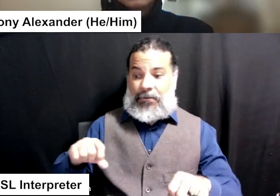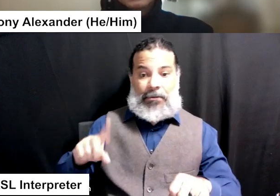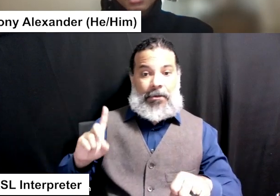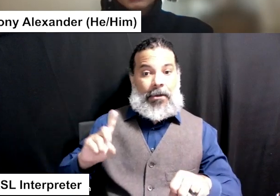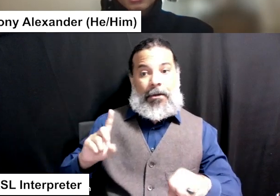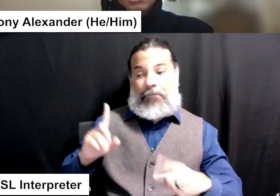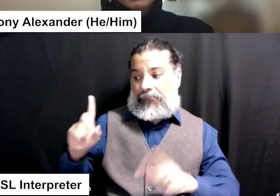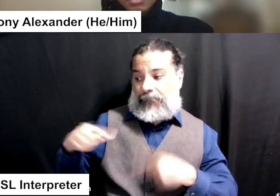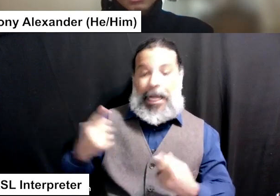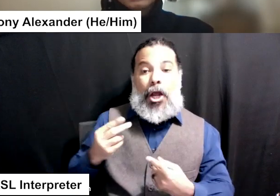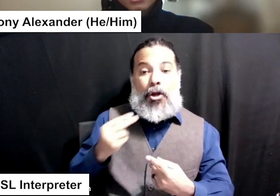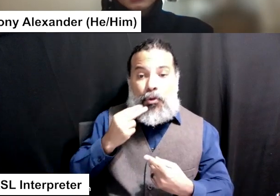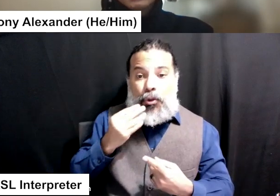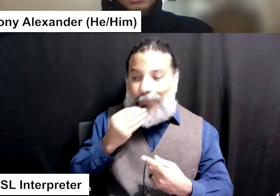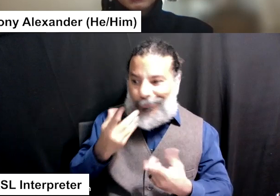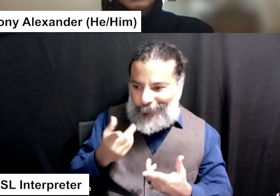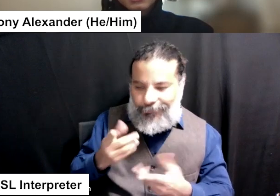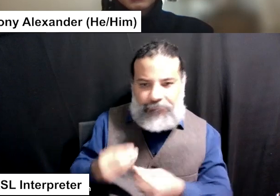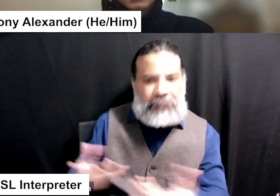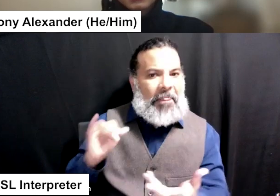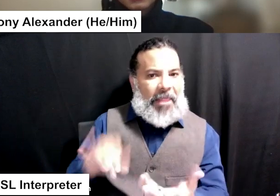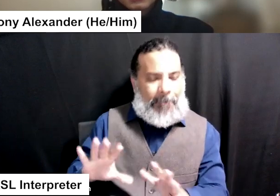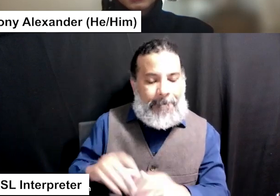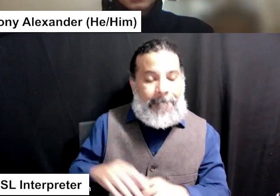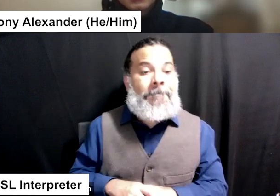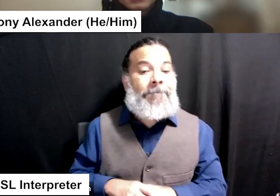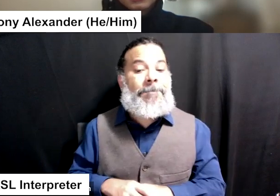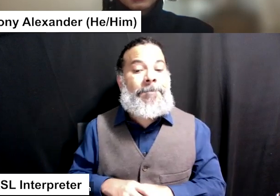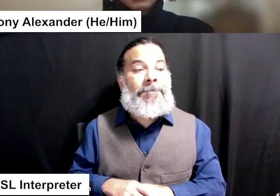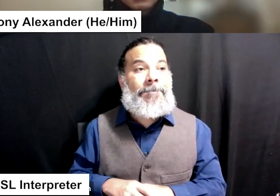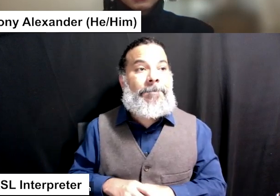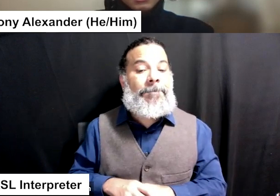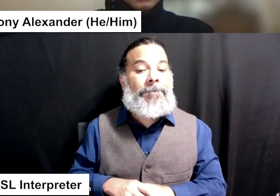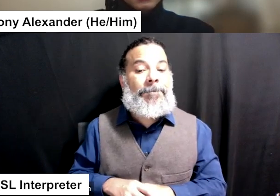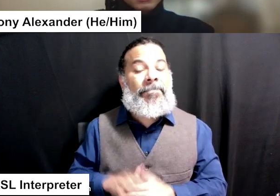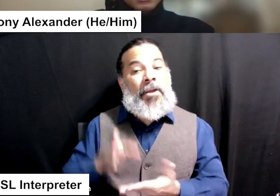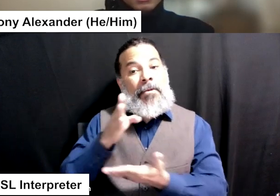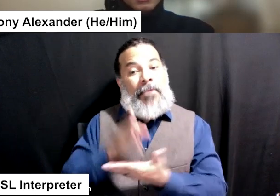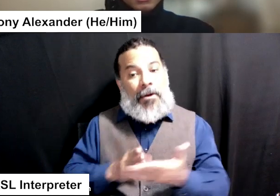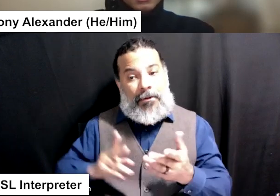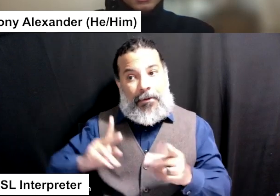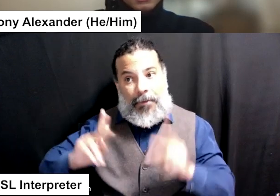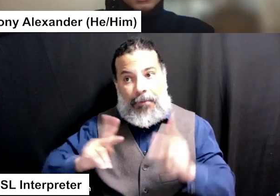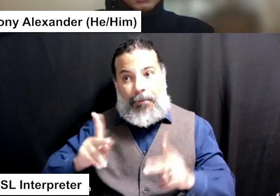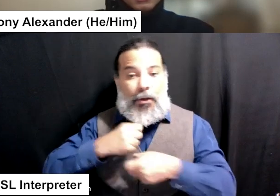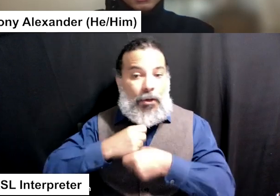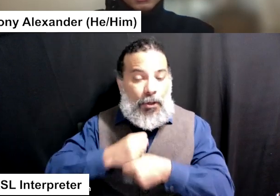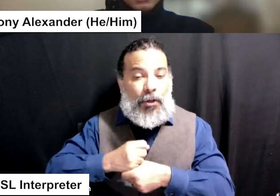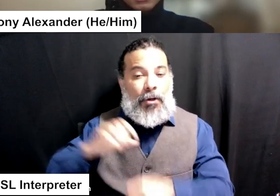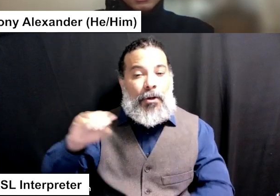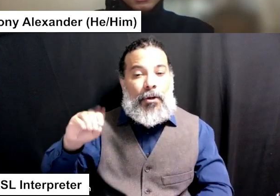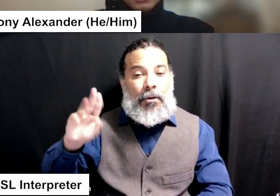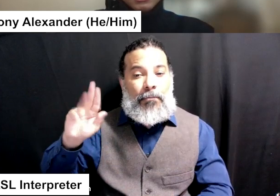this nutritious food were given out. So part of the folks who created mutual aids and